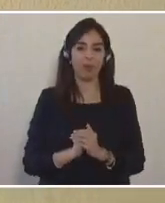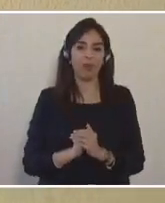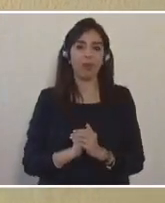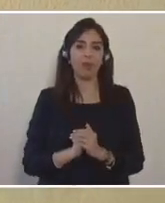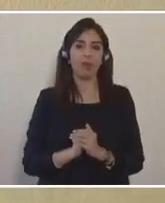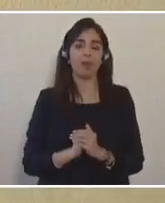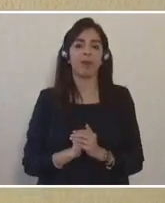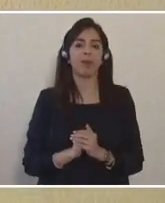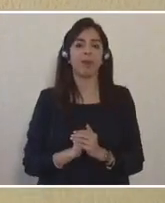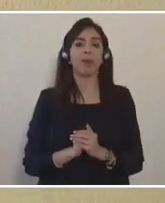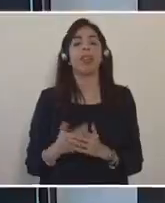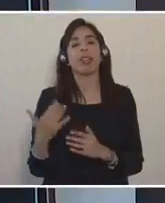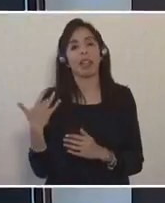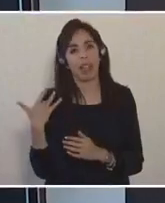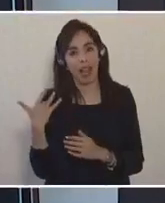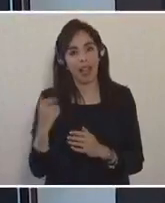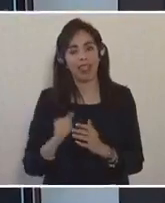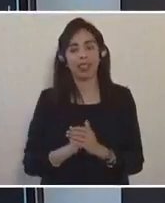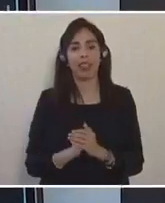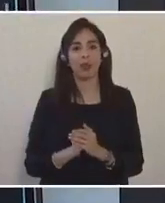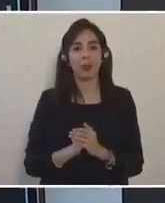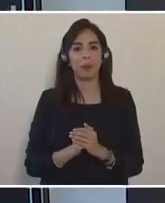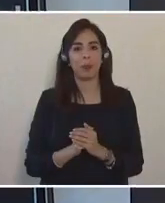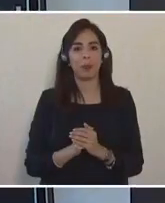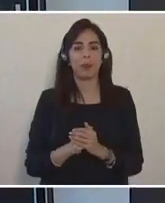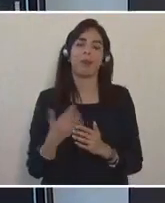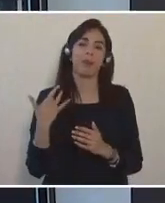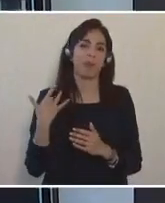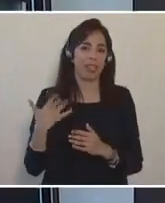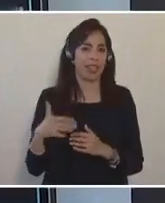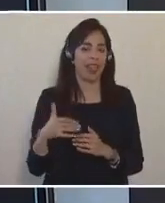Hi, thank you. Thank you very much for the floor.